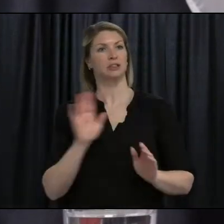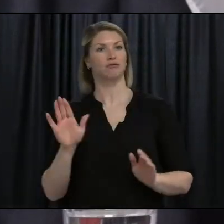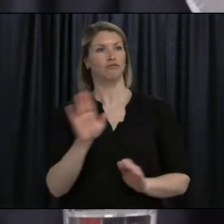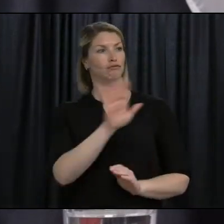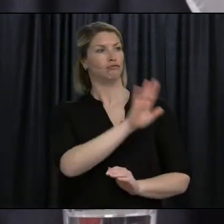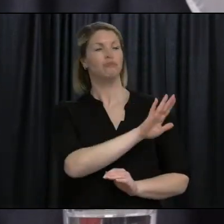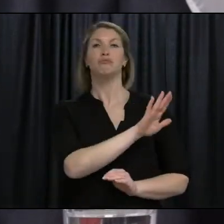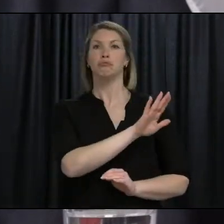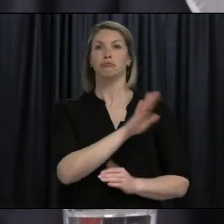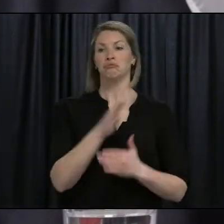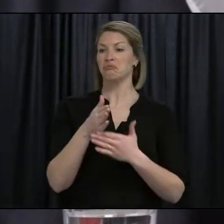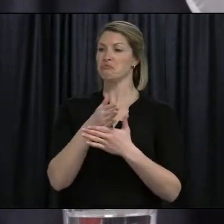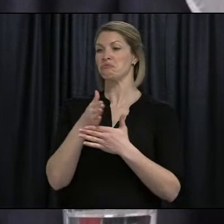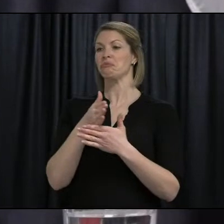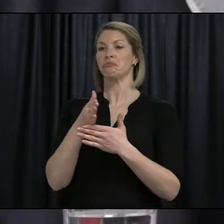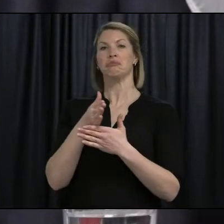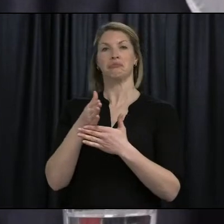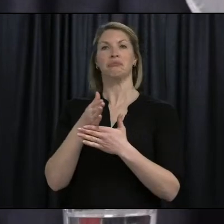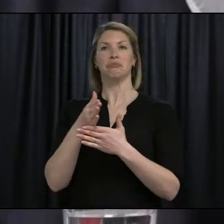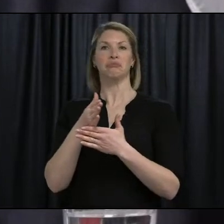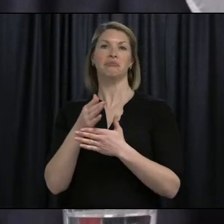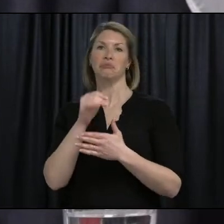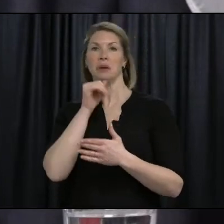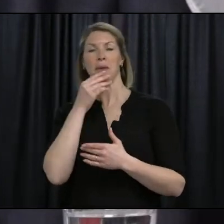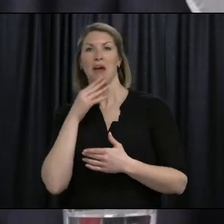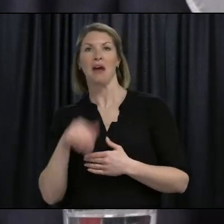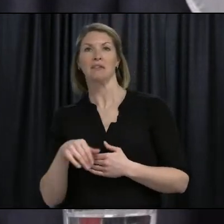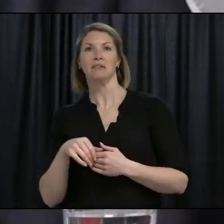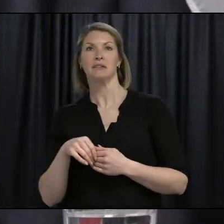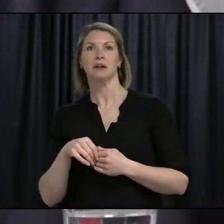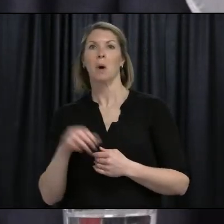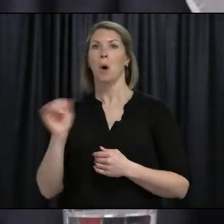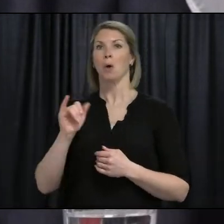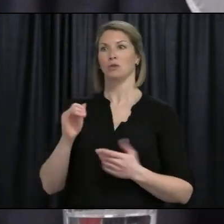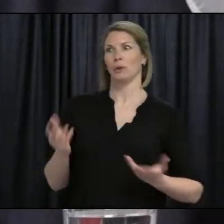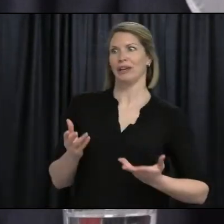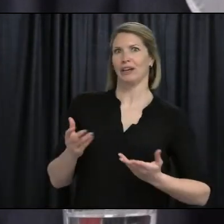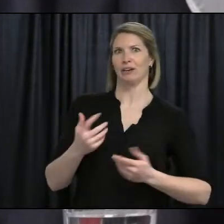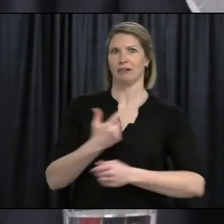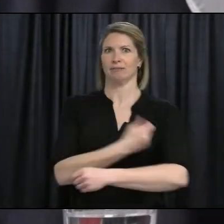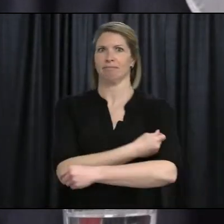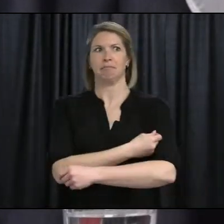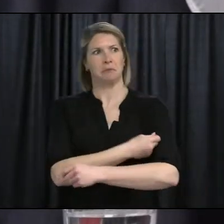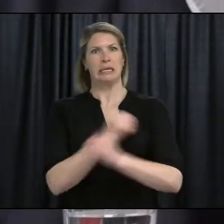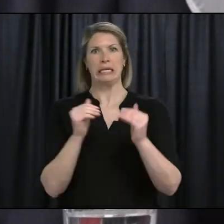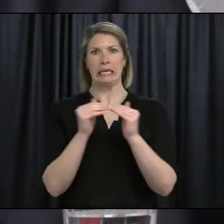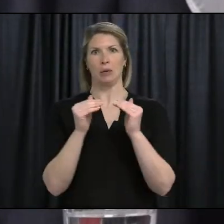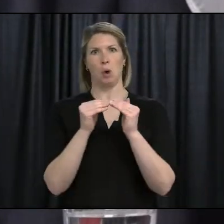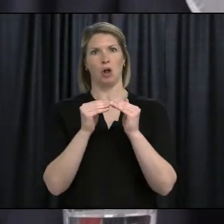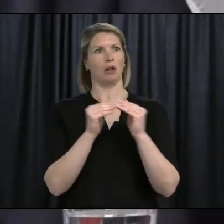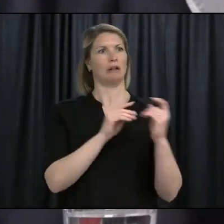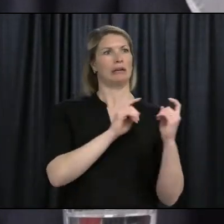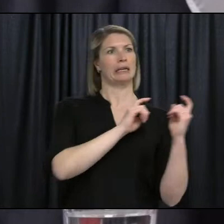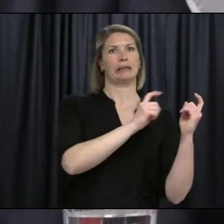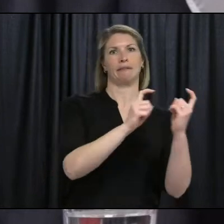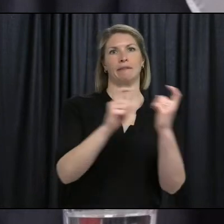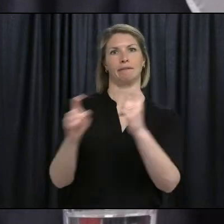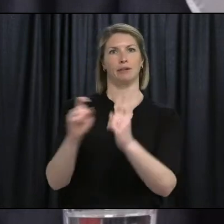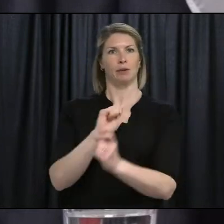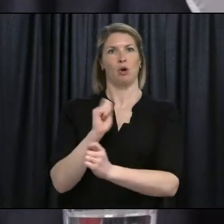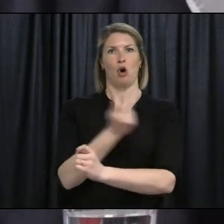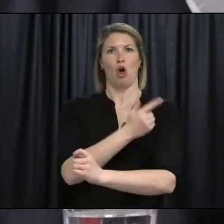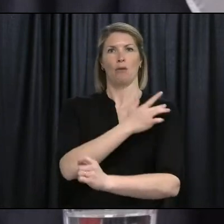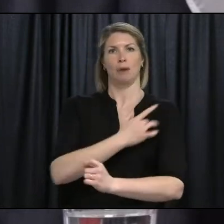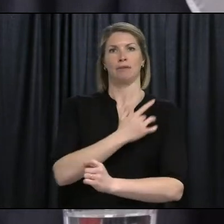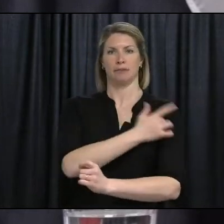narrow, suggesting that the allocation of vaccine has been equitable, and we've got our fair share, and we've not sat on it, we've administered